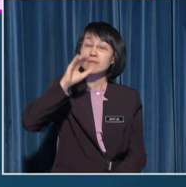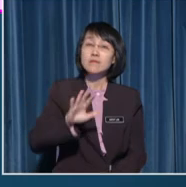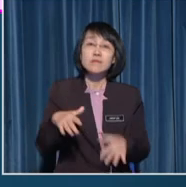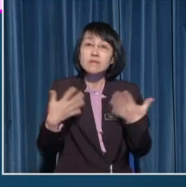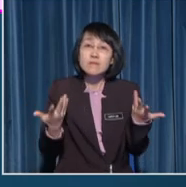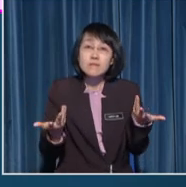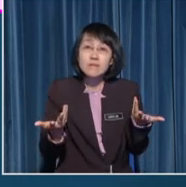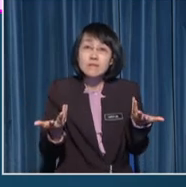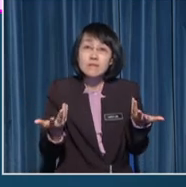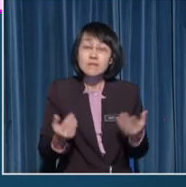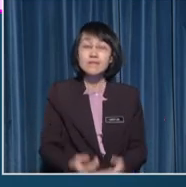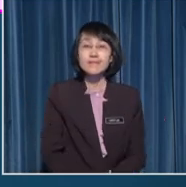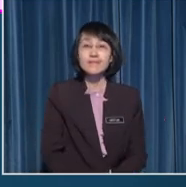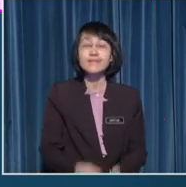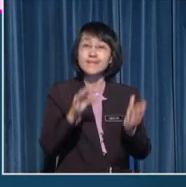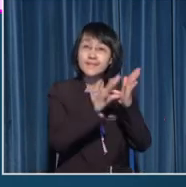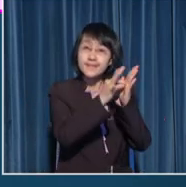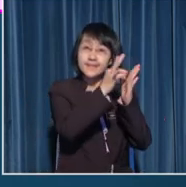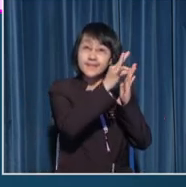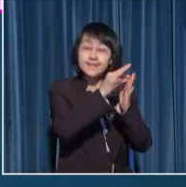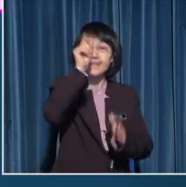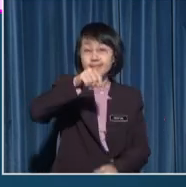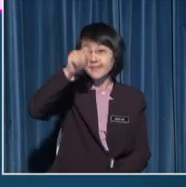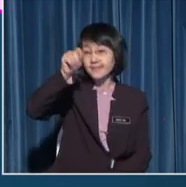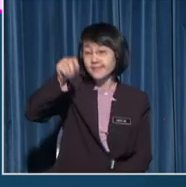How? Count the tally.